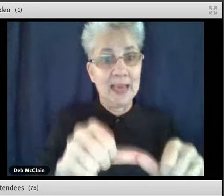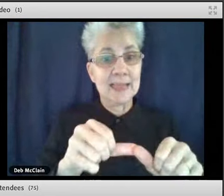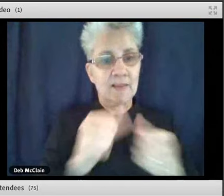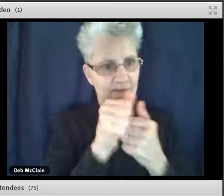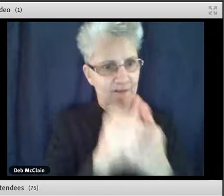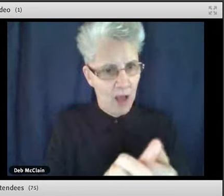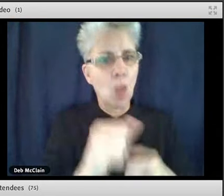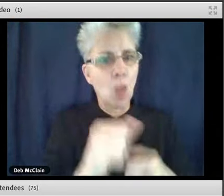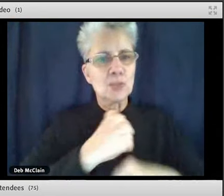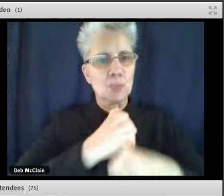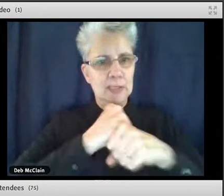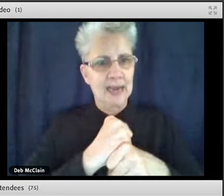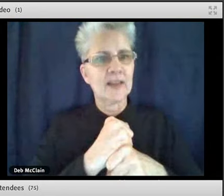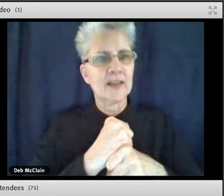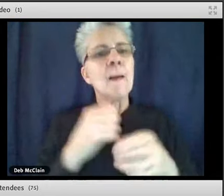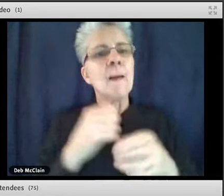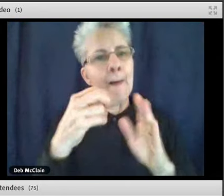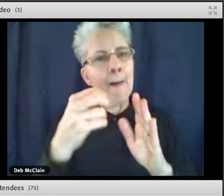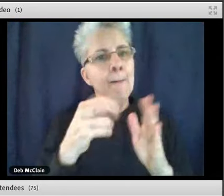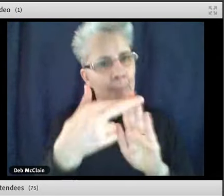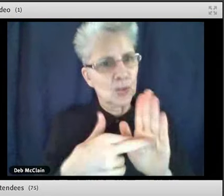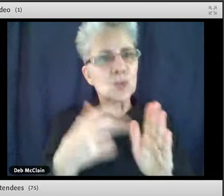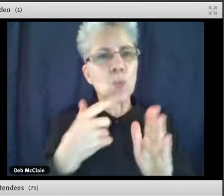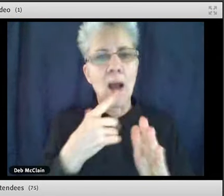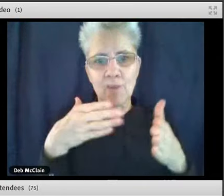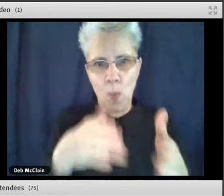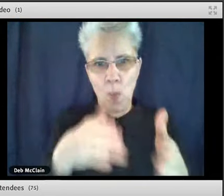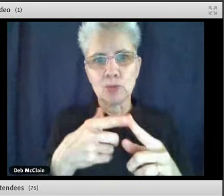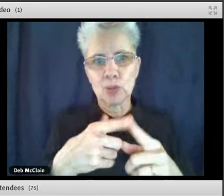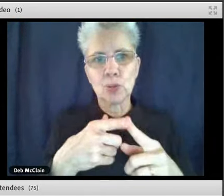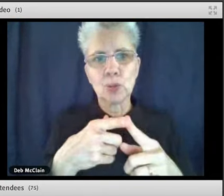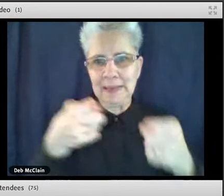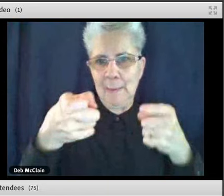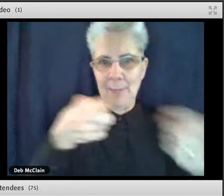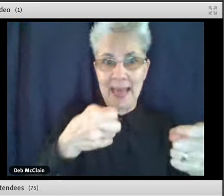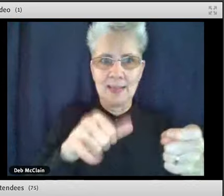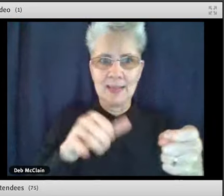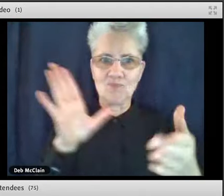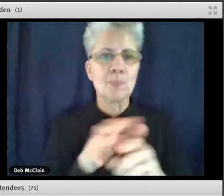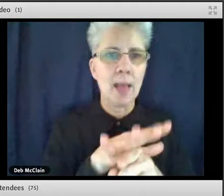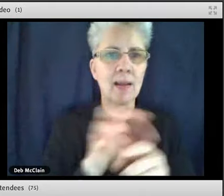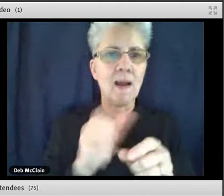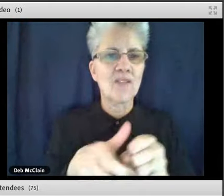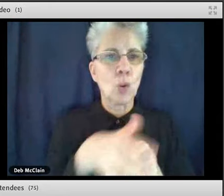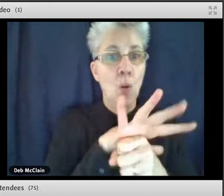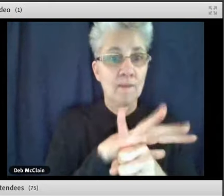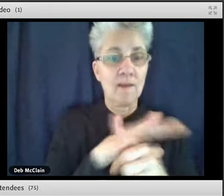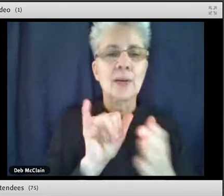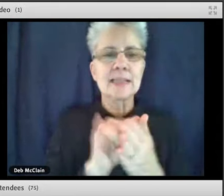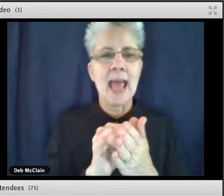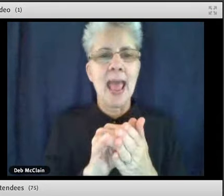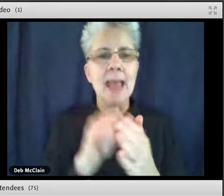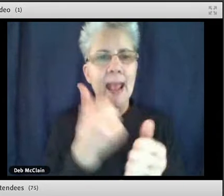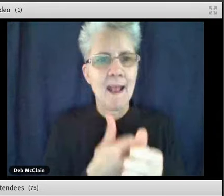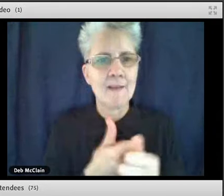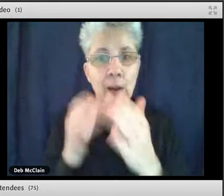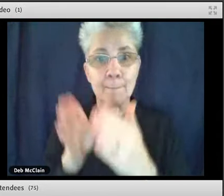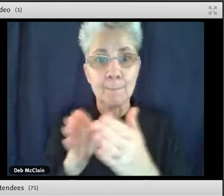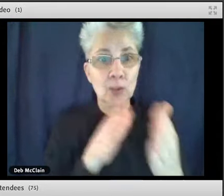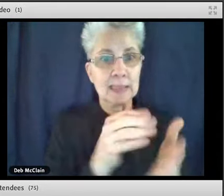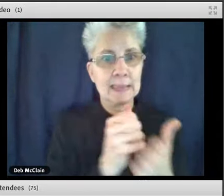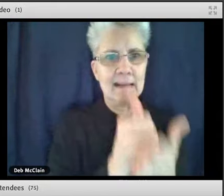at trying, to mediate this virus. Just do the best we can. And every person can